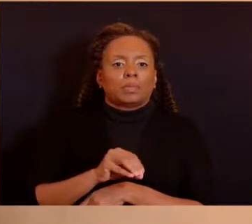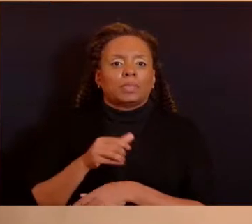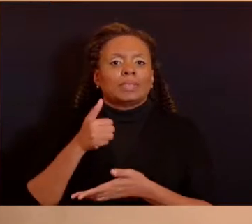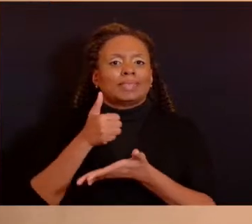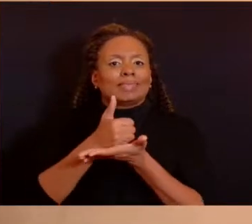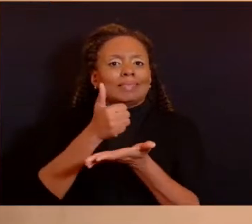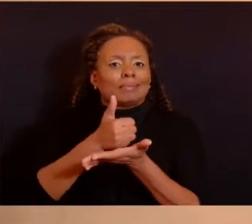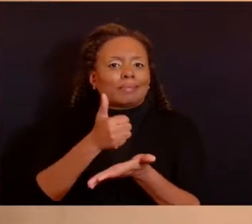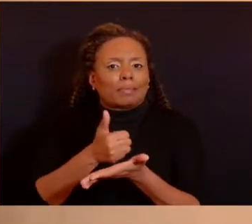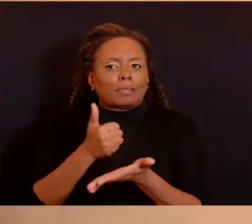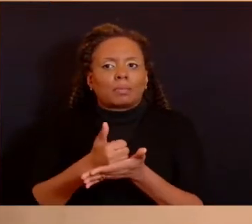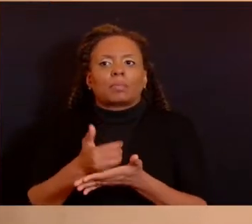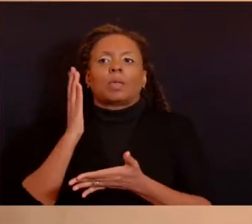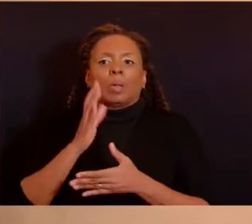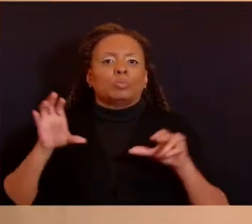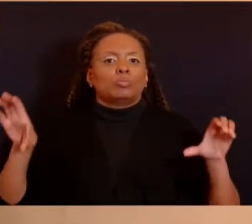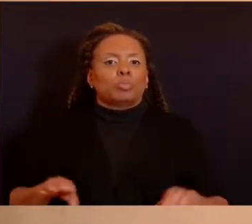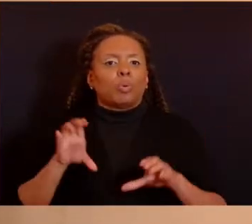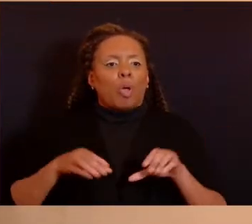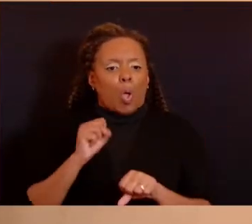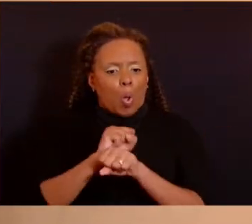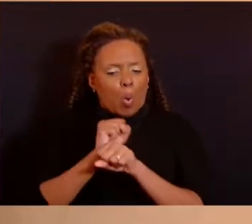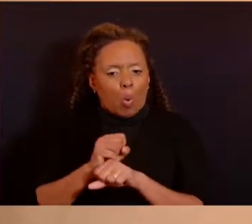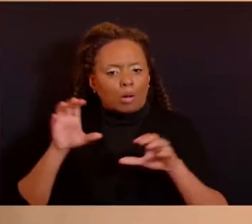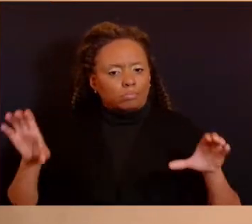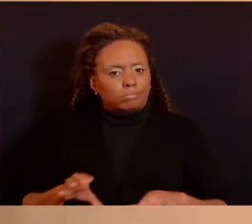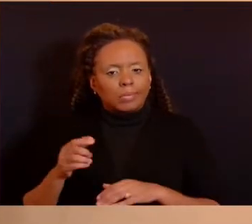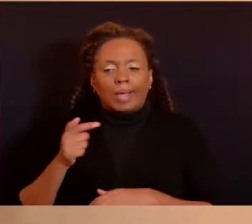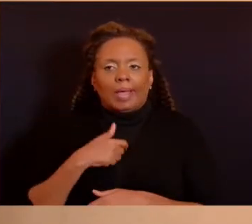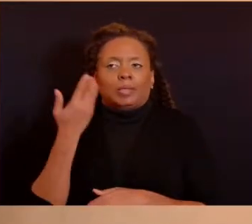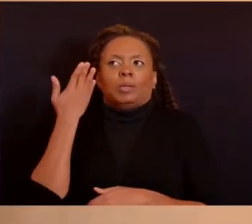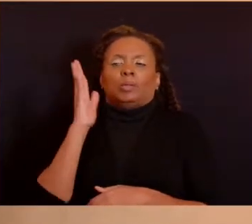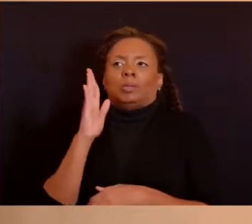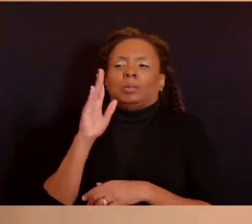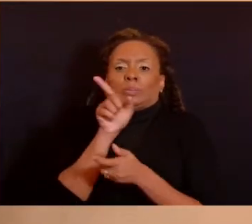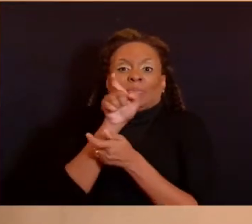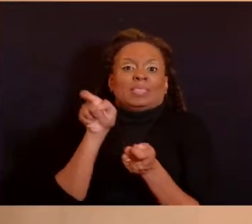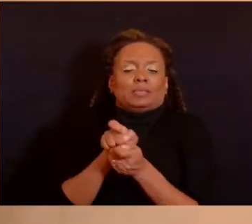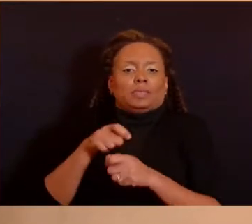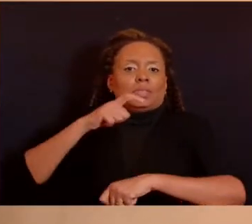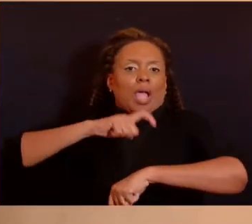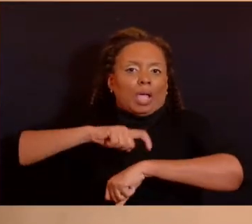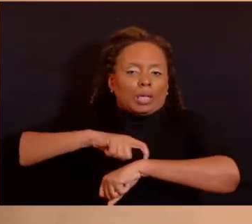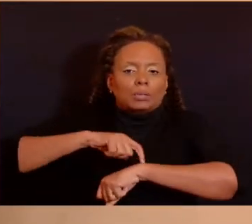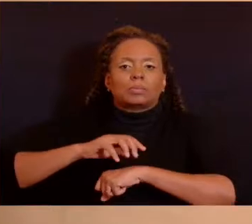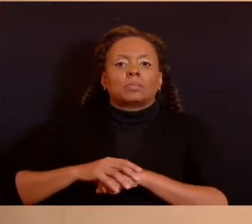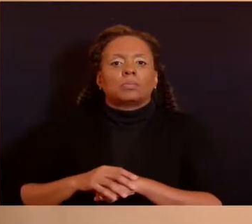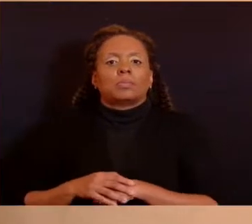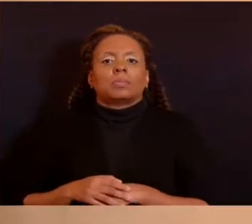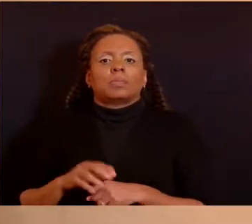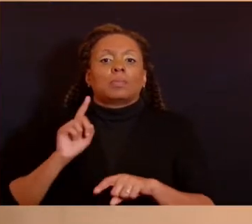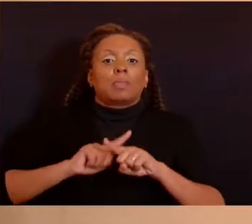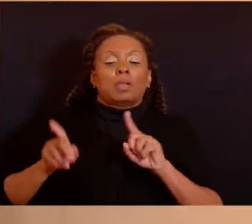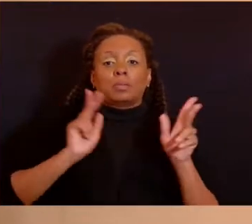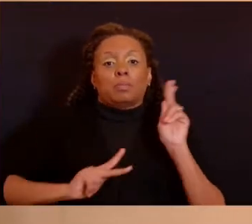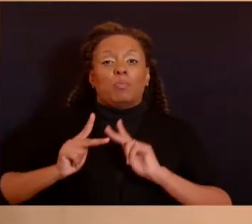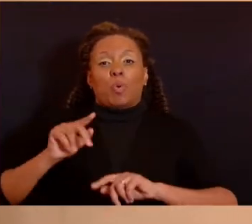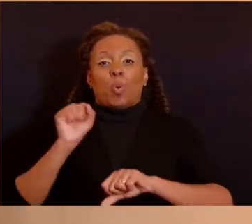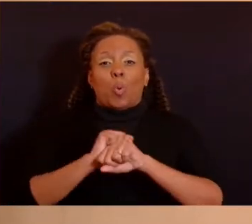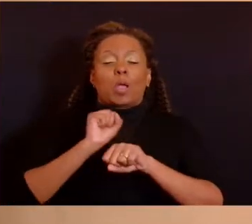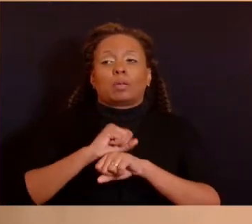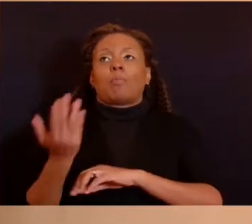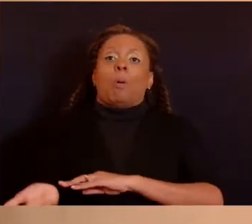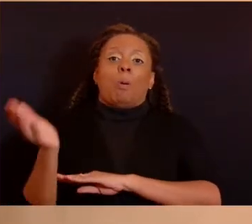are continuing to execute the works in that area. I can't give you a timeline. We are asking them to work around the clock to facilitate